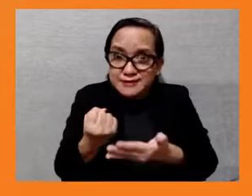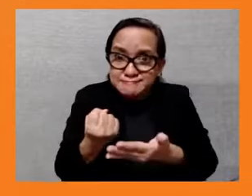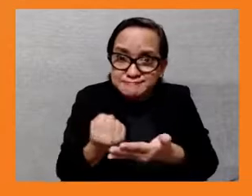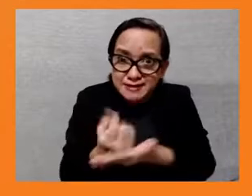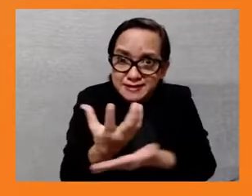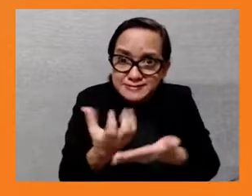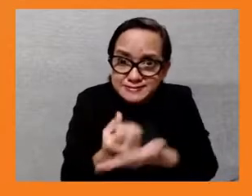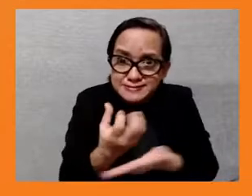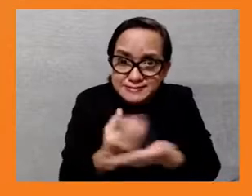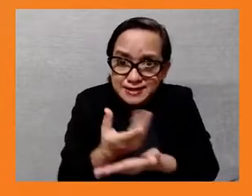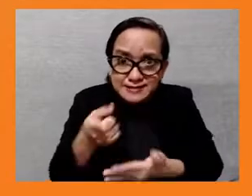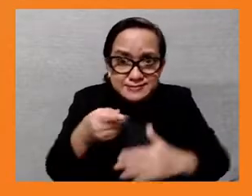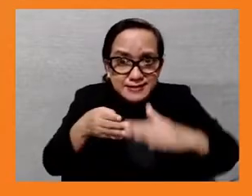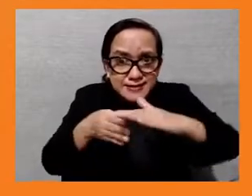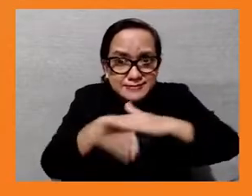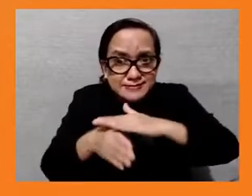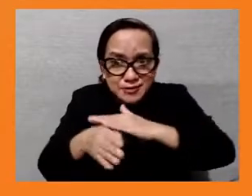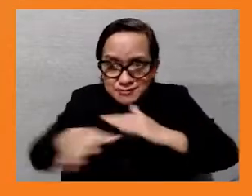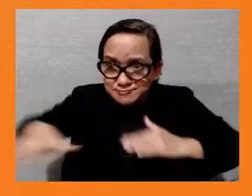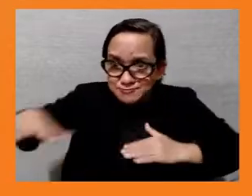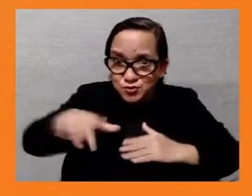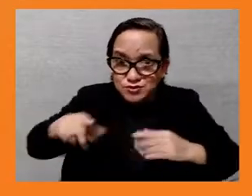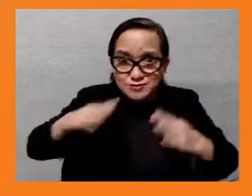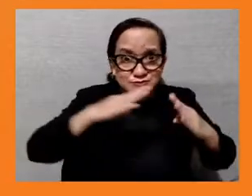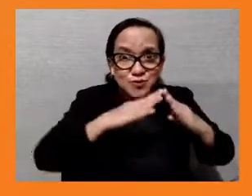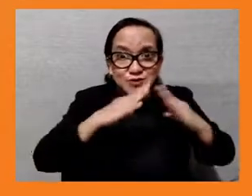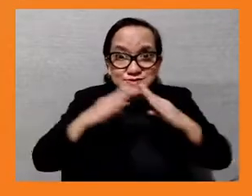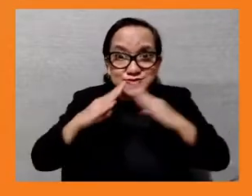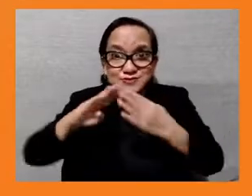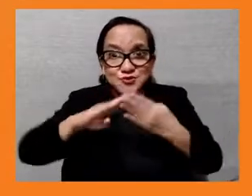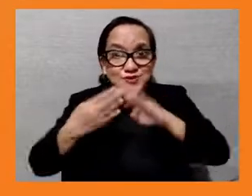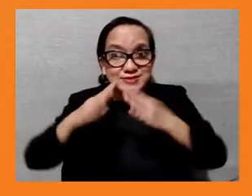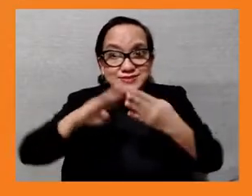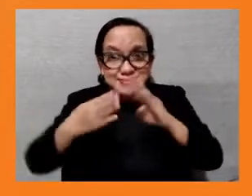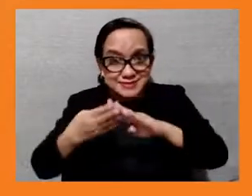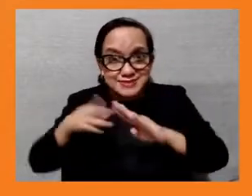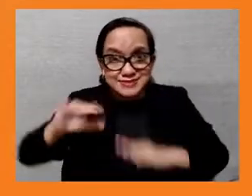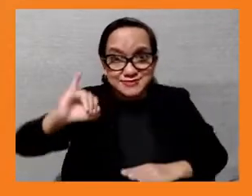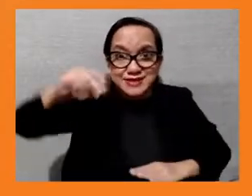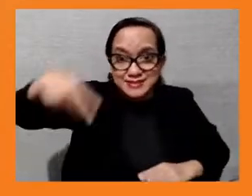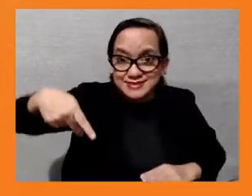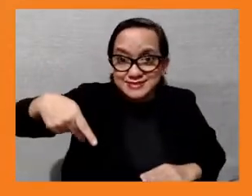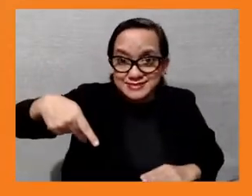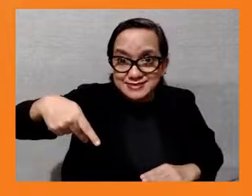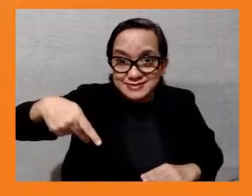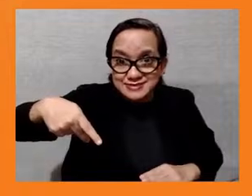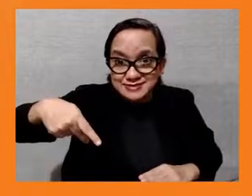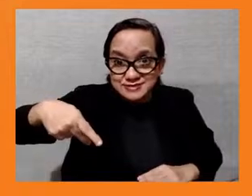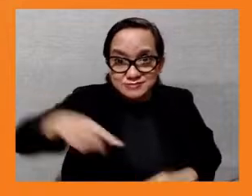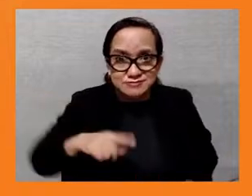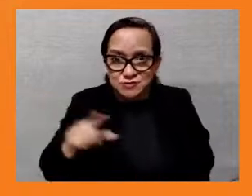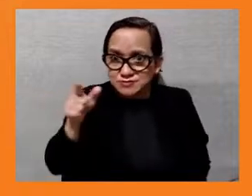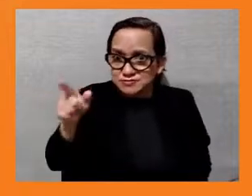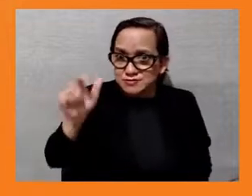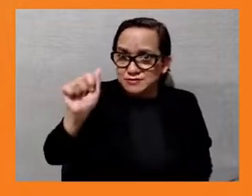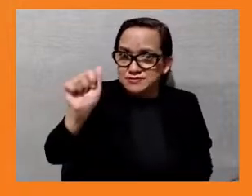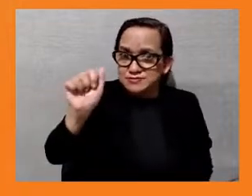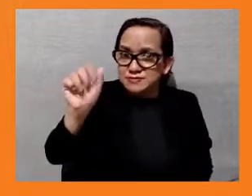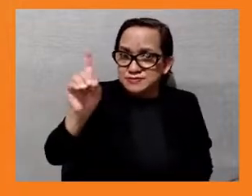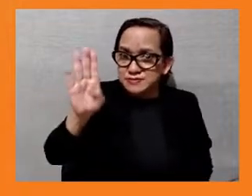and contractors, but also by their subcontractors and suppliers at all levels.